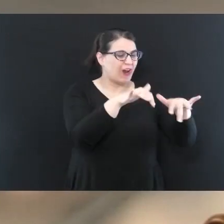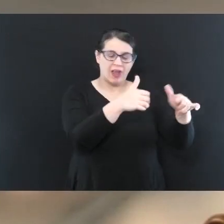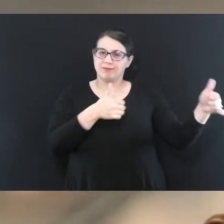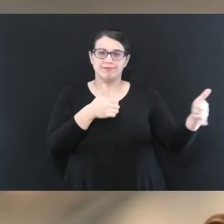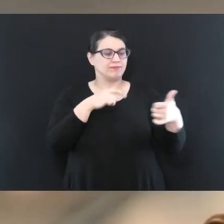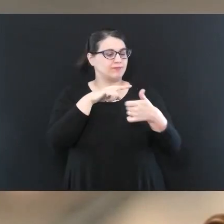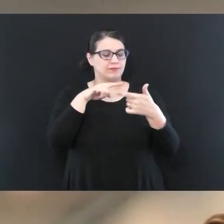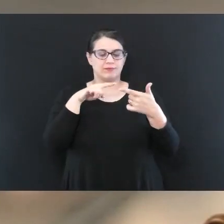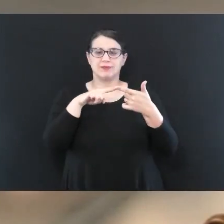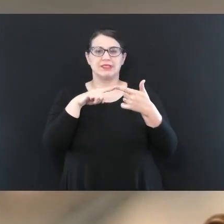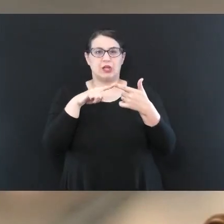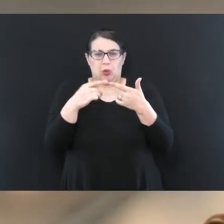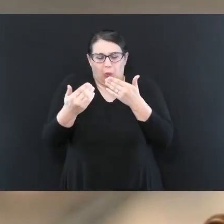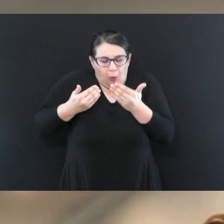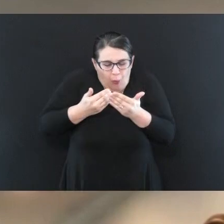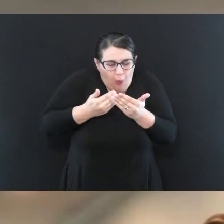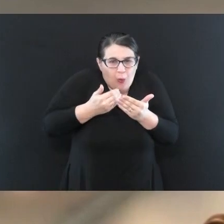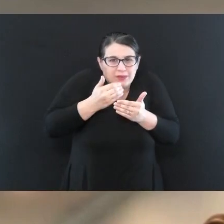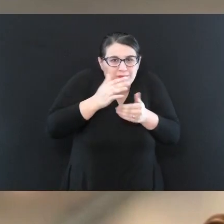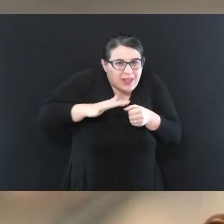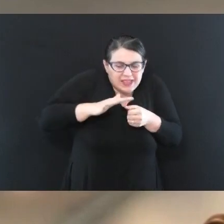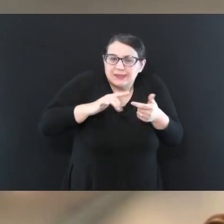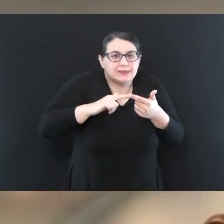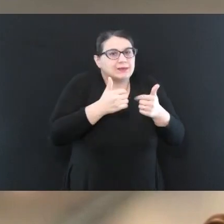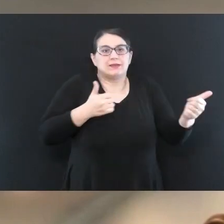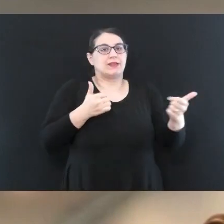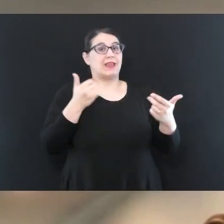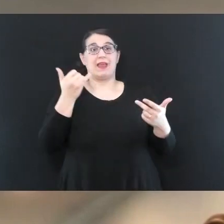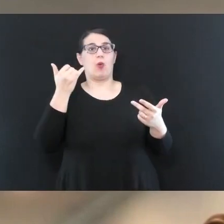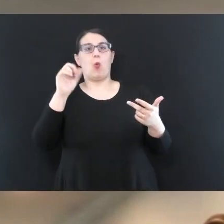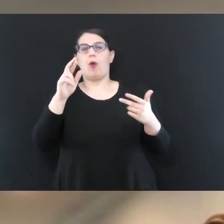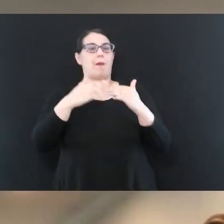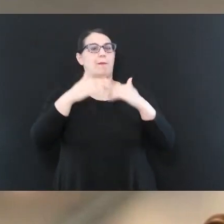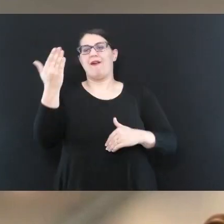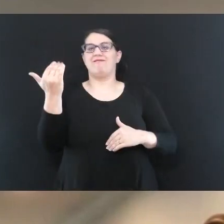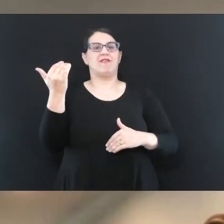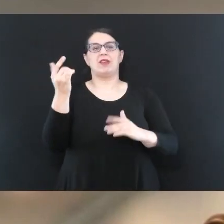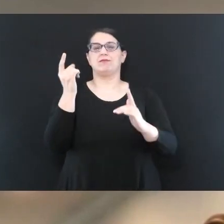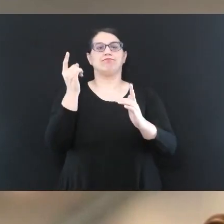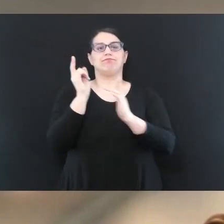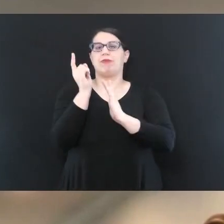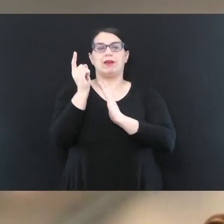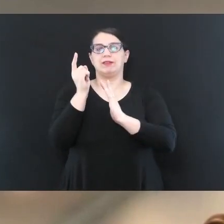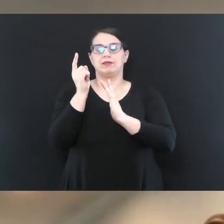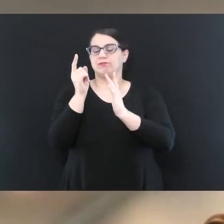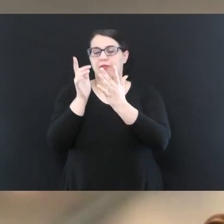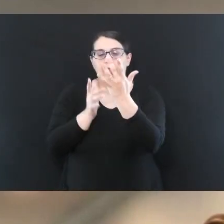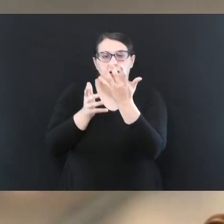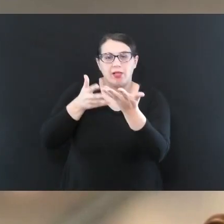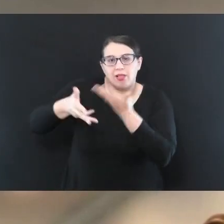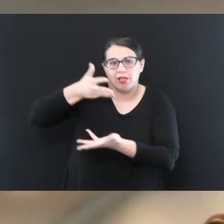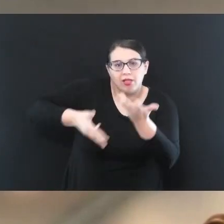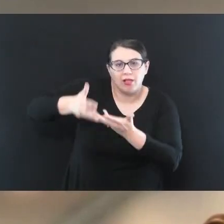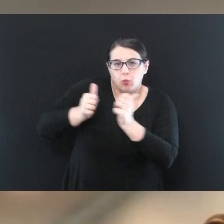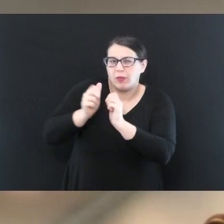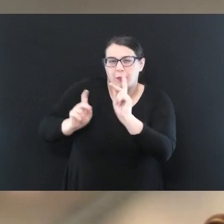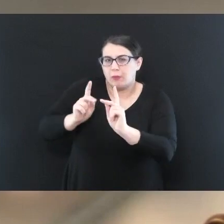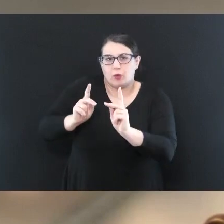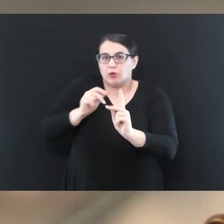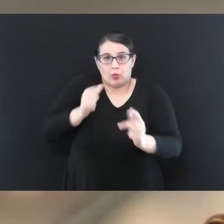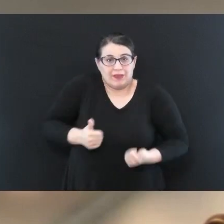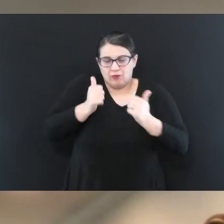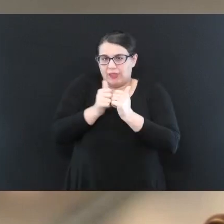constant contact, 15 minutes or greater with people you don't live with. What we have also seen, both from some